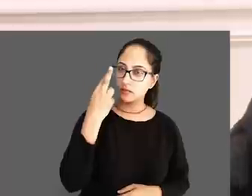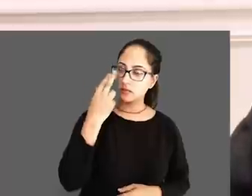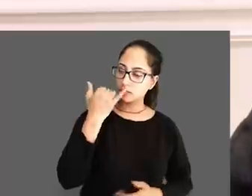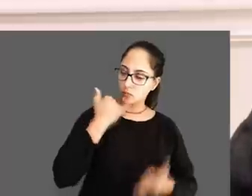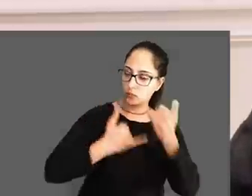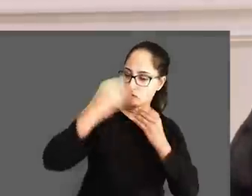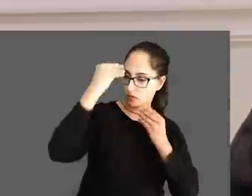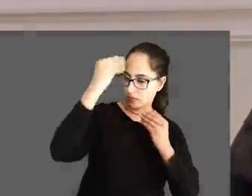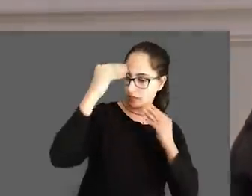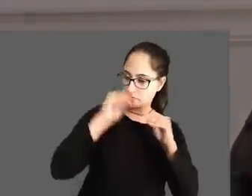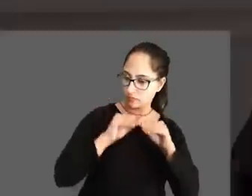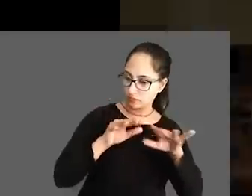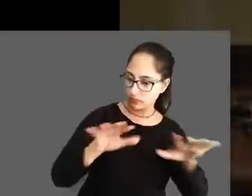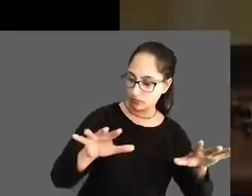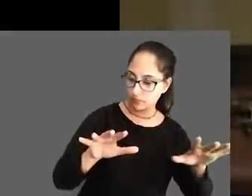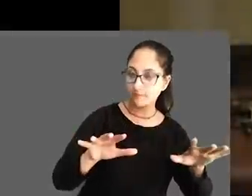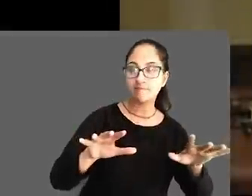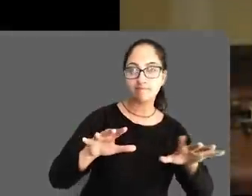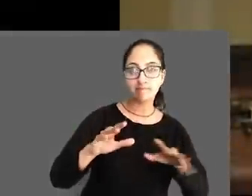the matter.